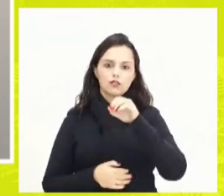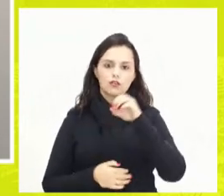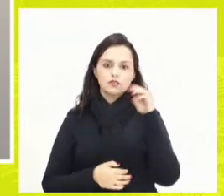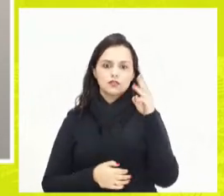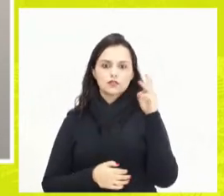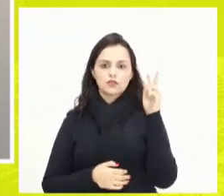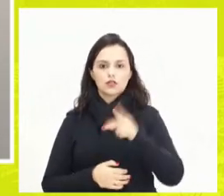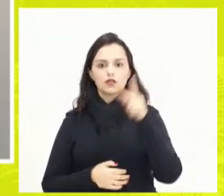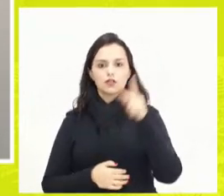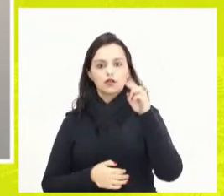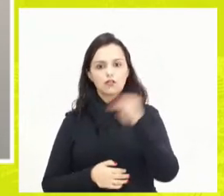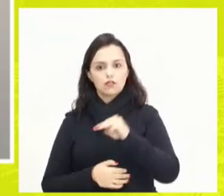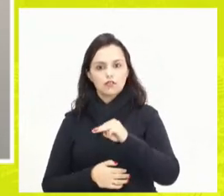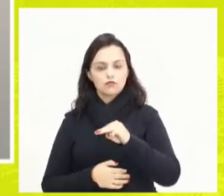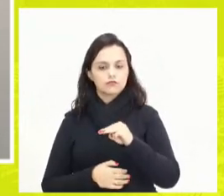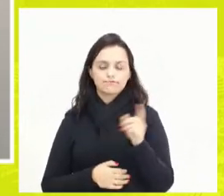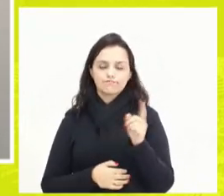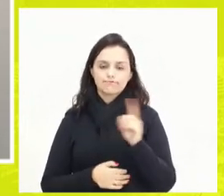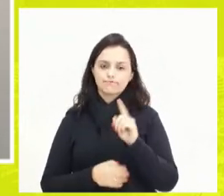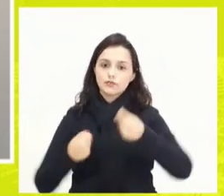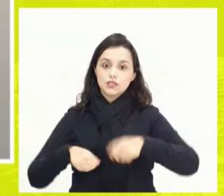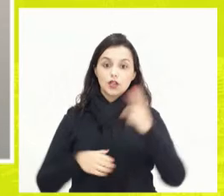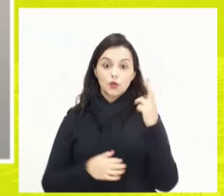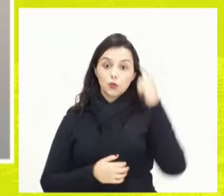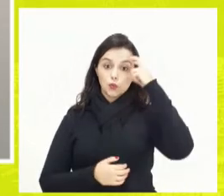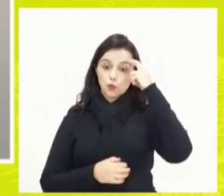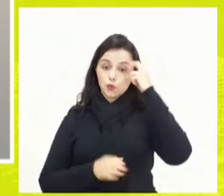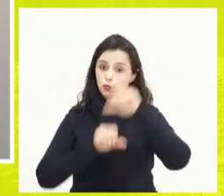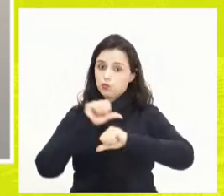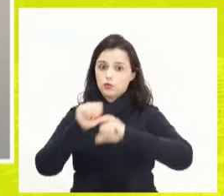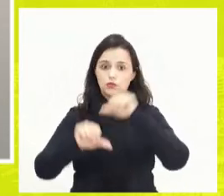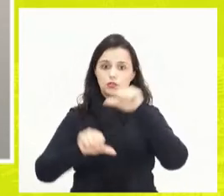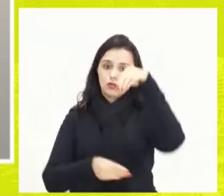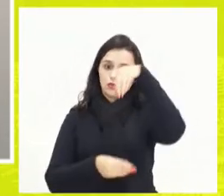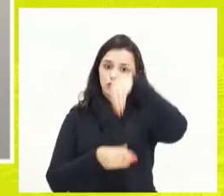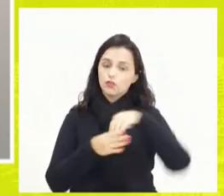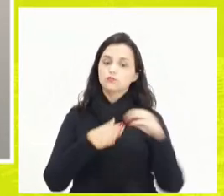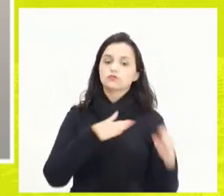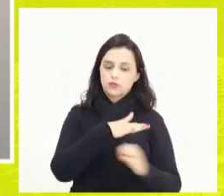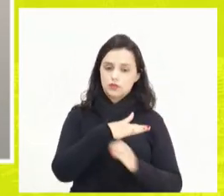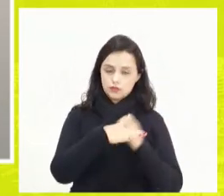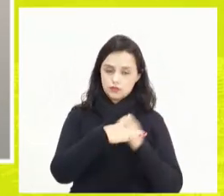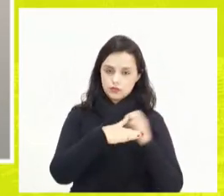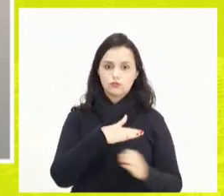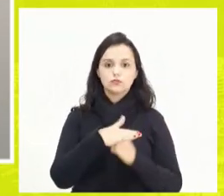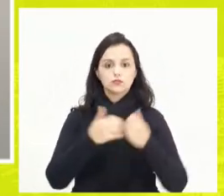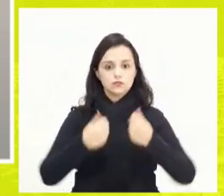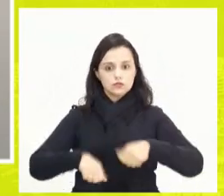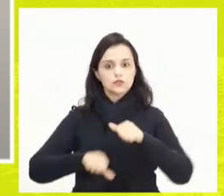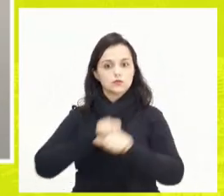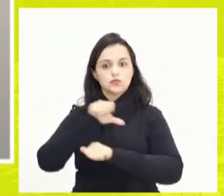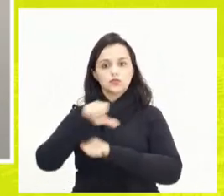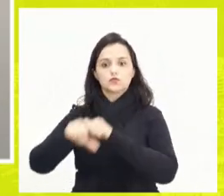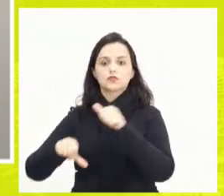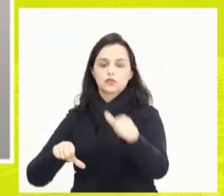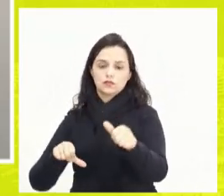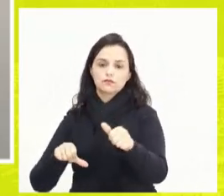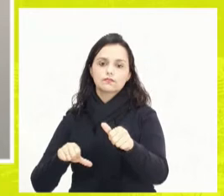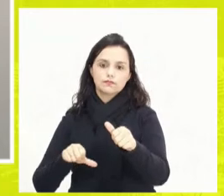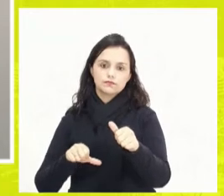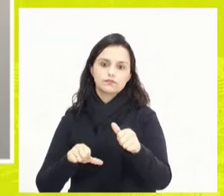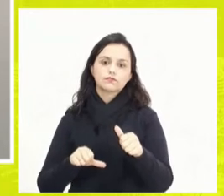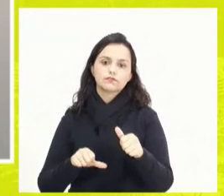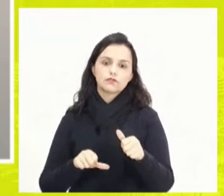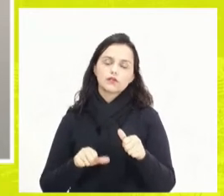day you have to change the culture alone people are not going to be able to change inside the companies this must be modified of